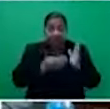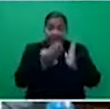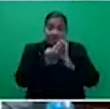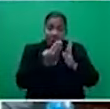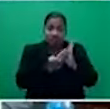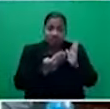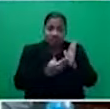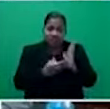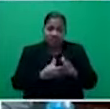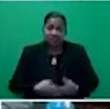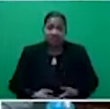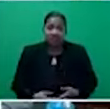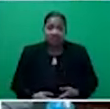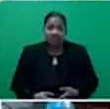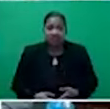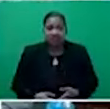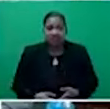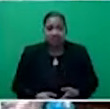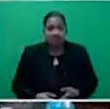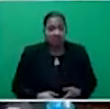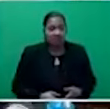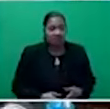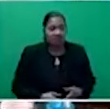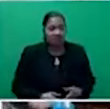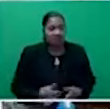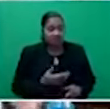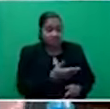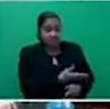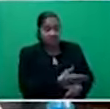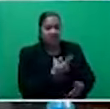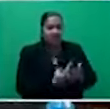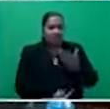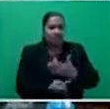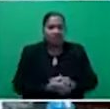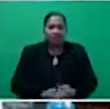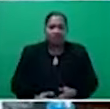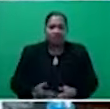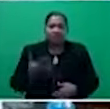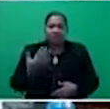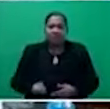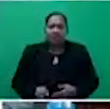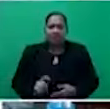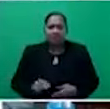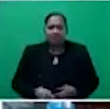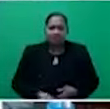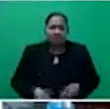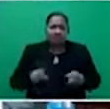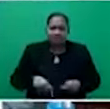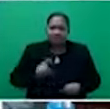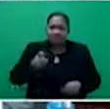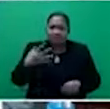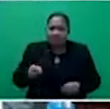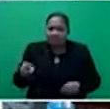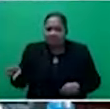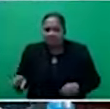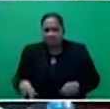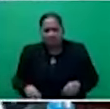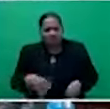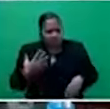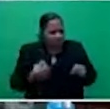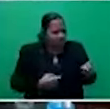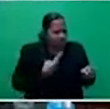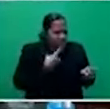comments made by the other side was based on conjecture. Everything was based on conjecture. What if this was there? Oh, the idea is there. They're saying this, that means